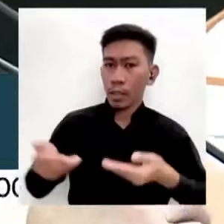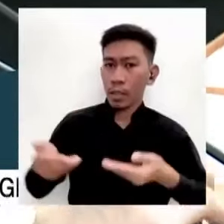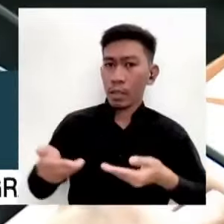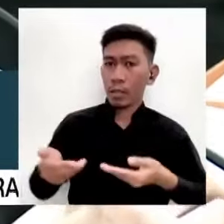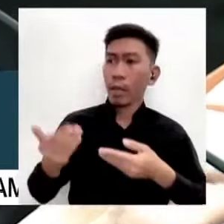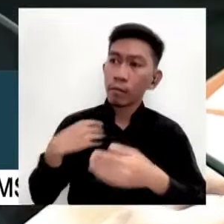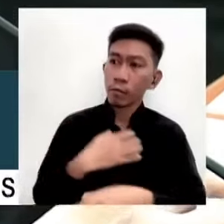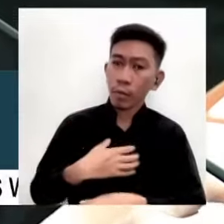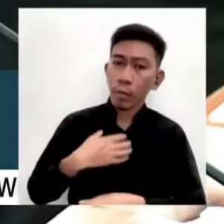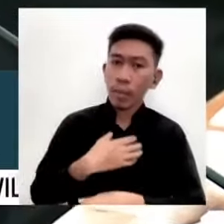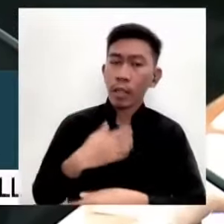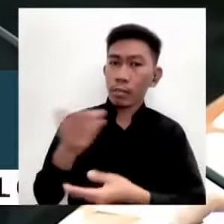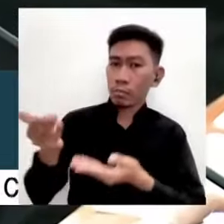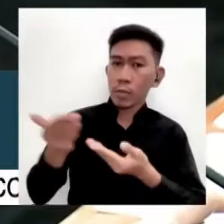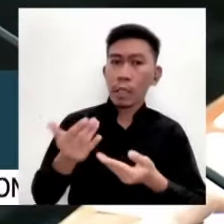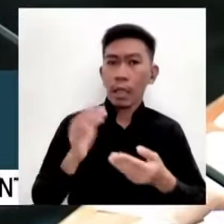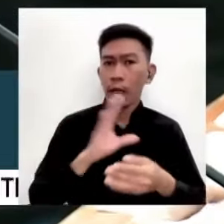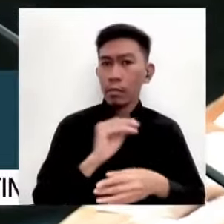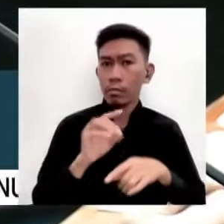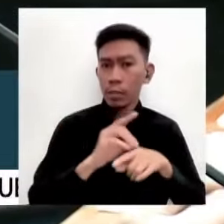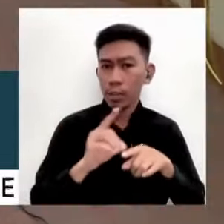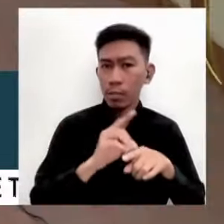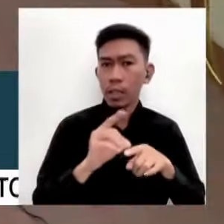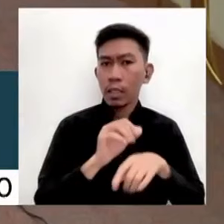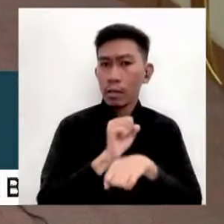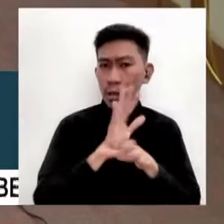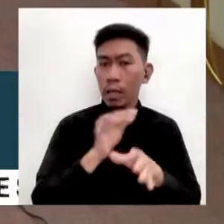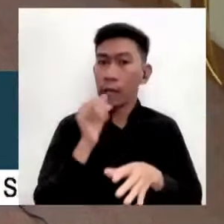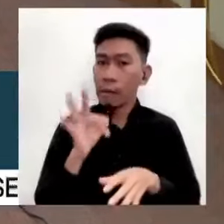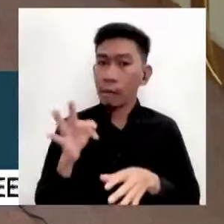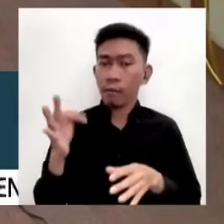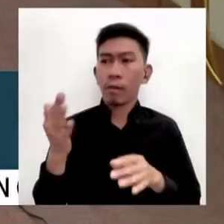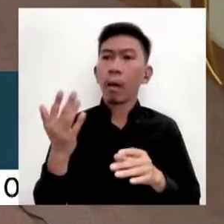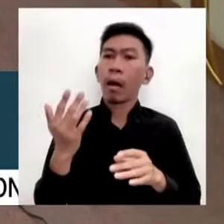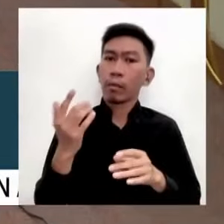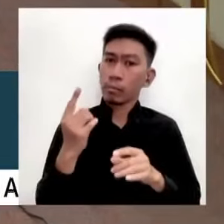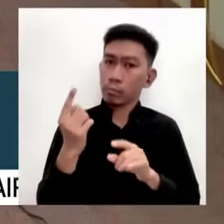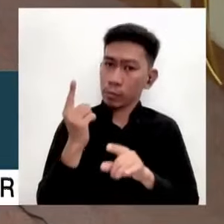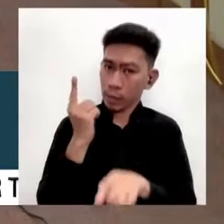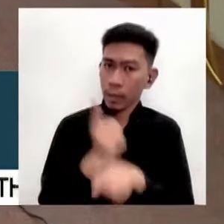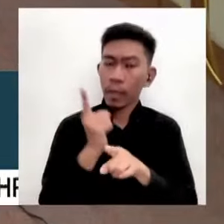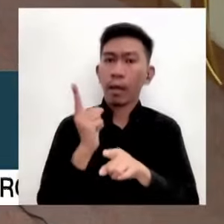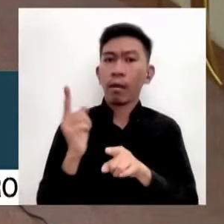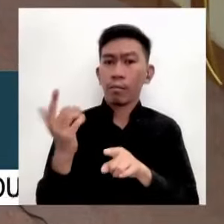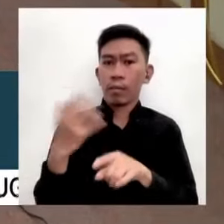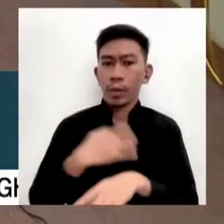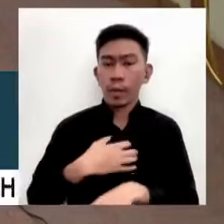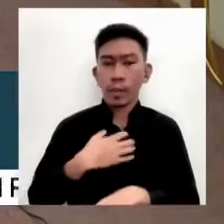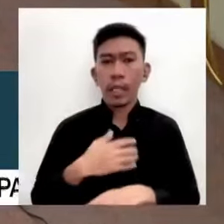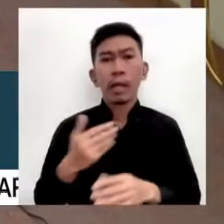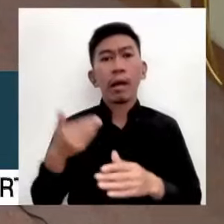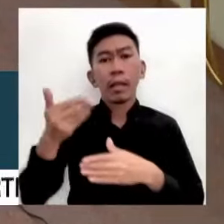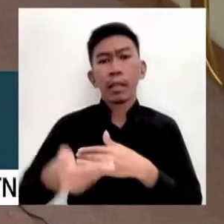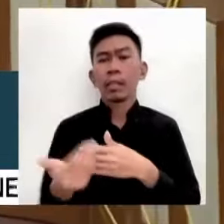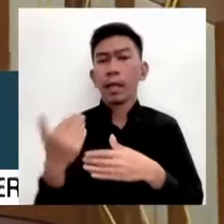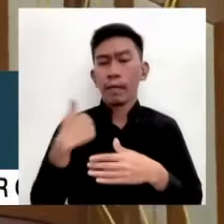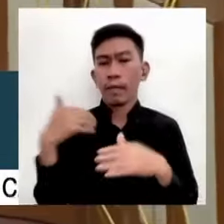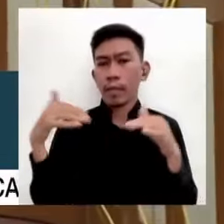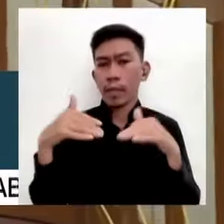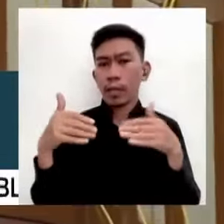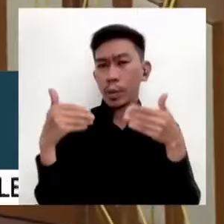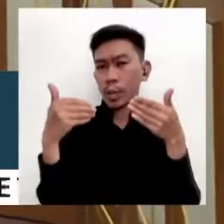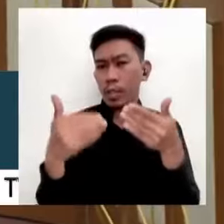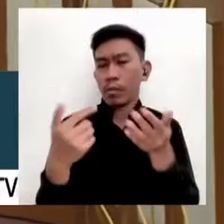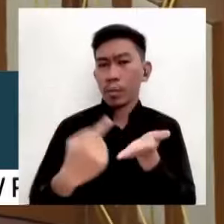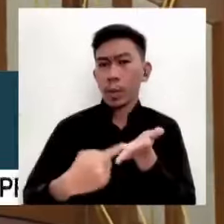employees if investigation shows it is warranted. The committee will schedule another hearing to continue deliberating on SM&I's alleged